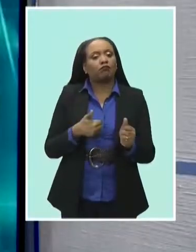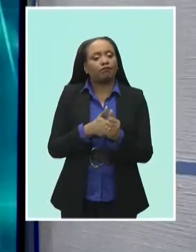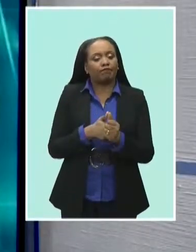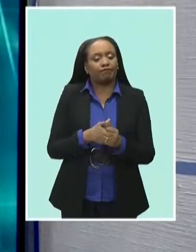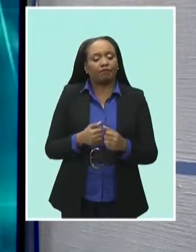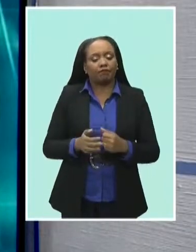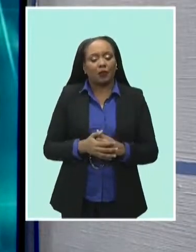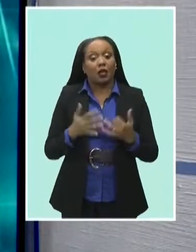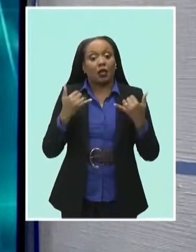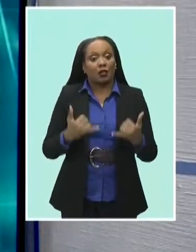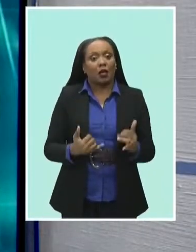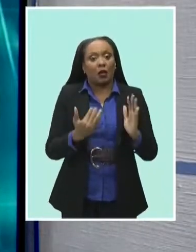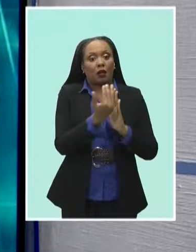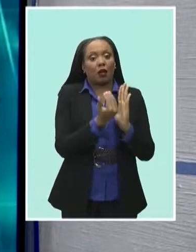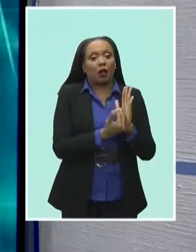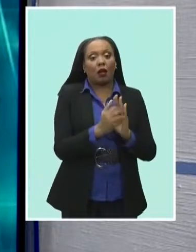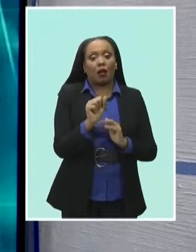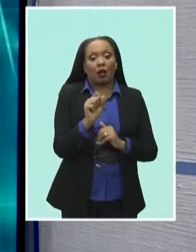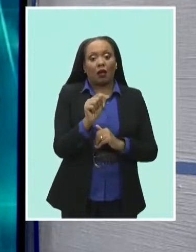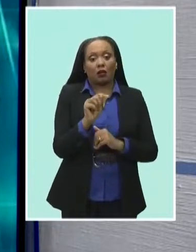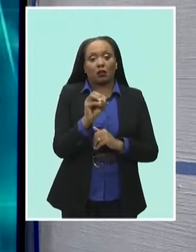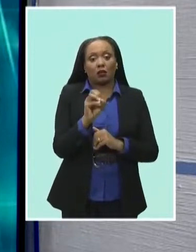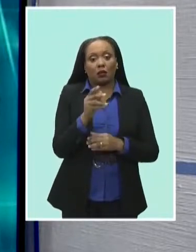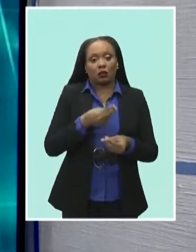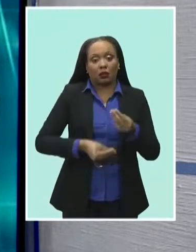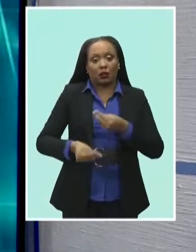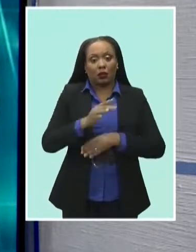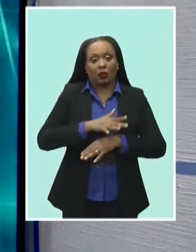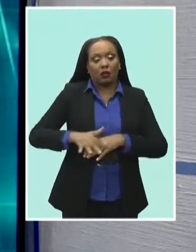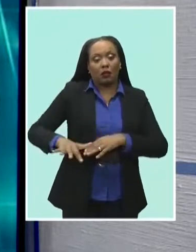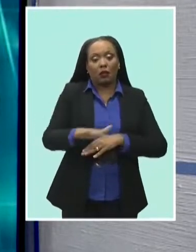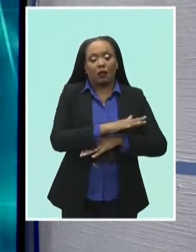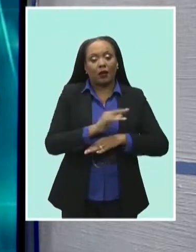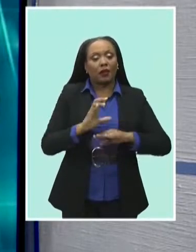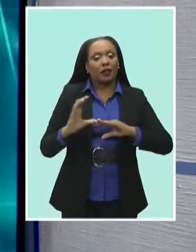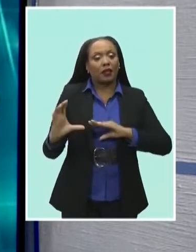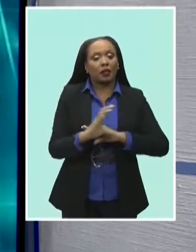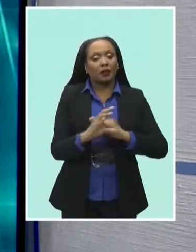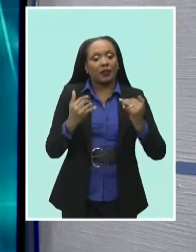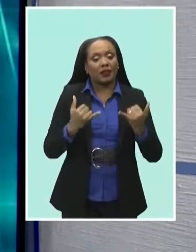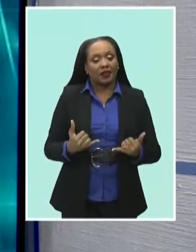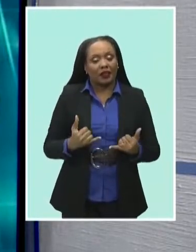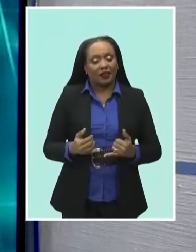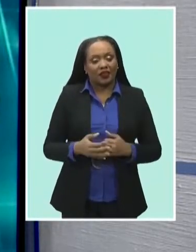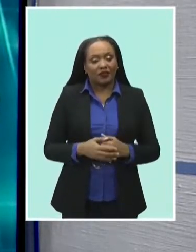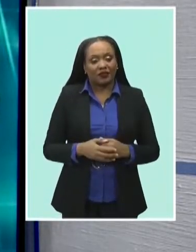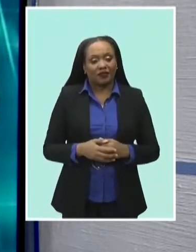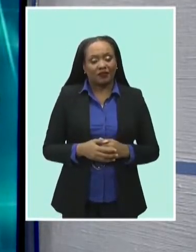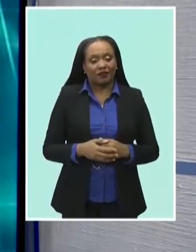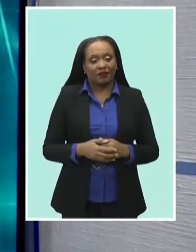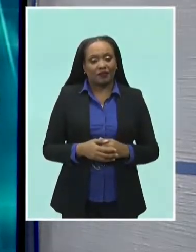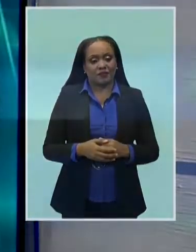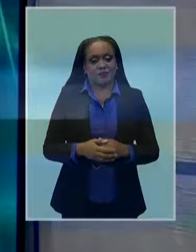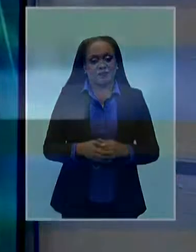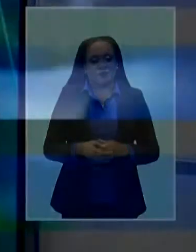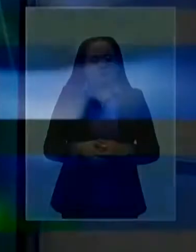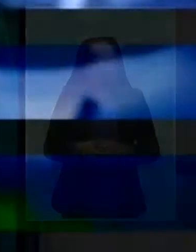it's time now to take a look at how those stocks traded on selected exchanges across our region.